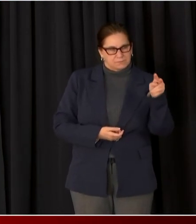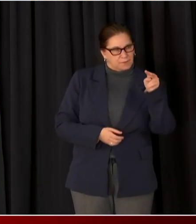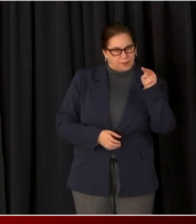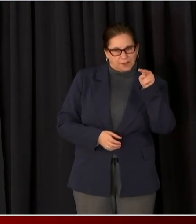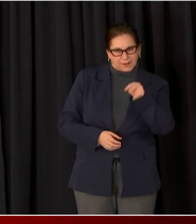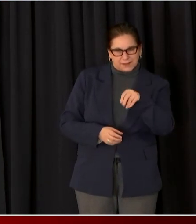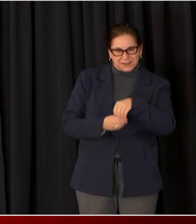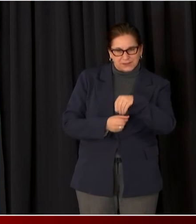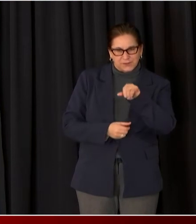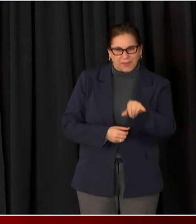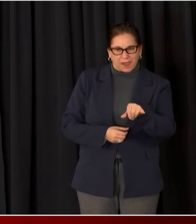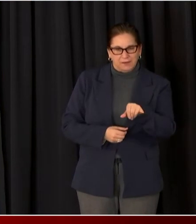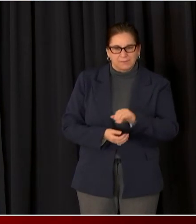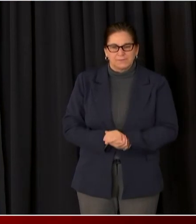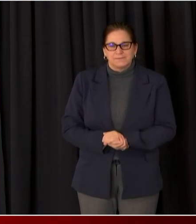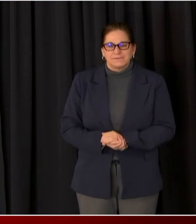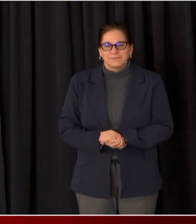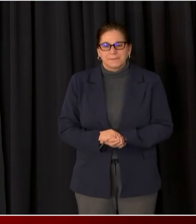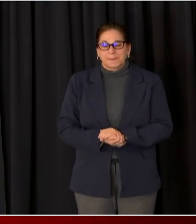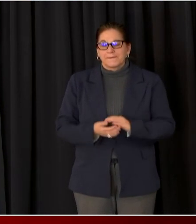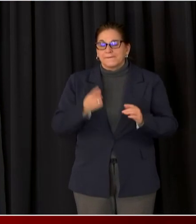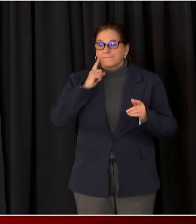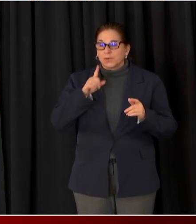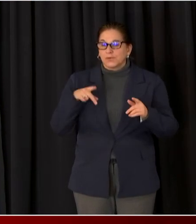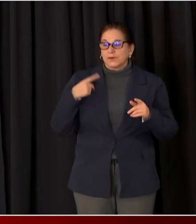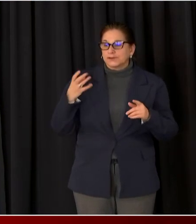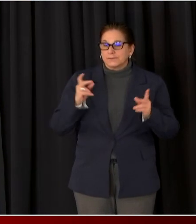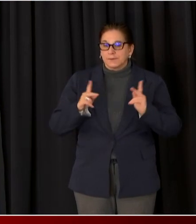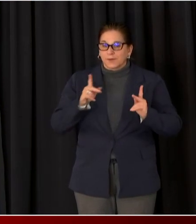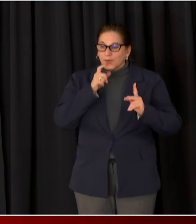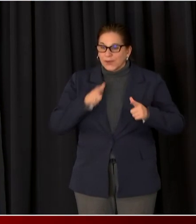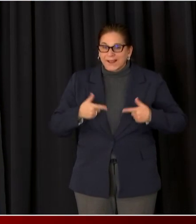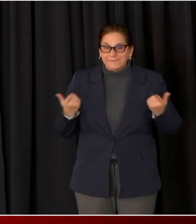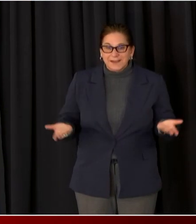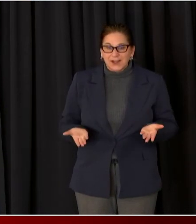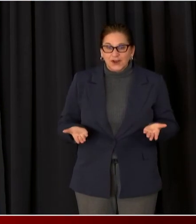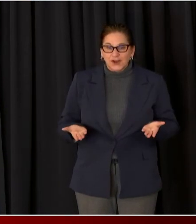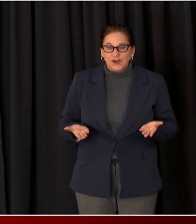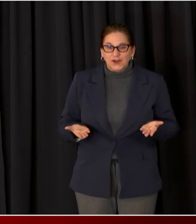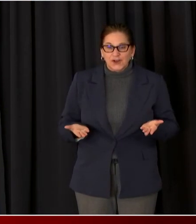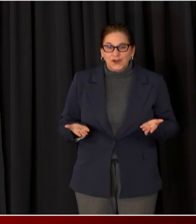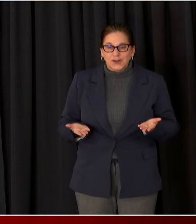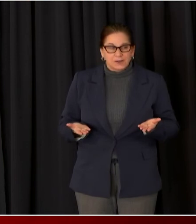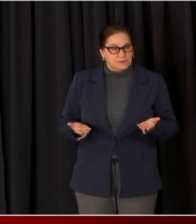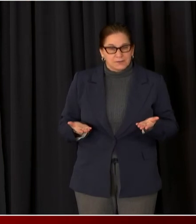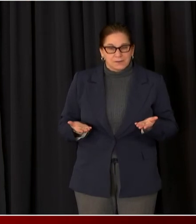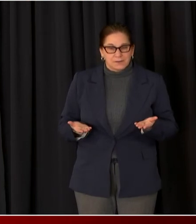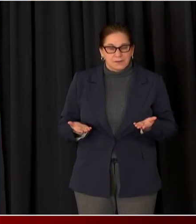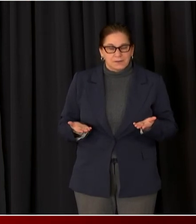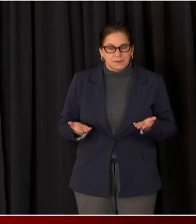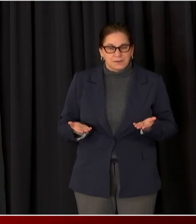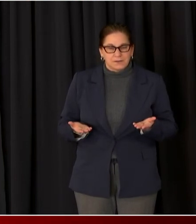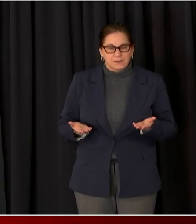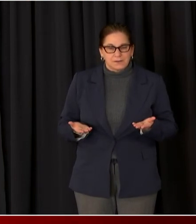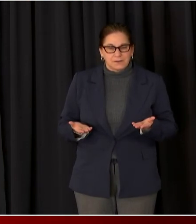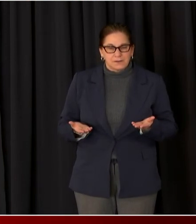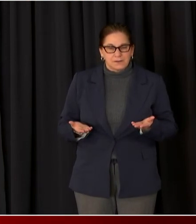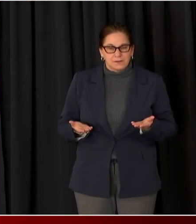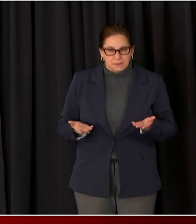DC residents have been harassed by, quite frankly, by calls